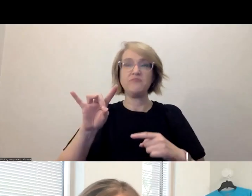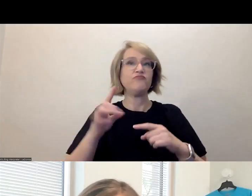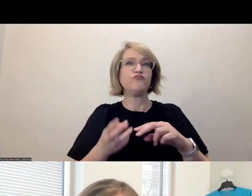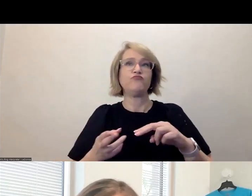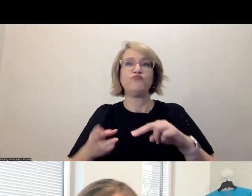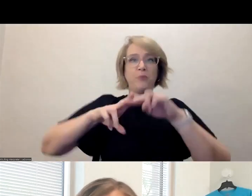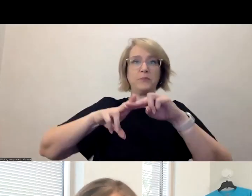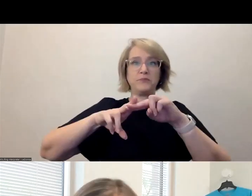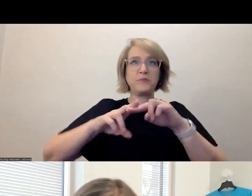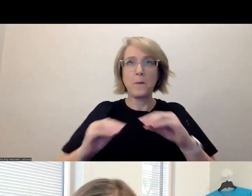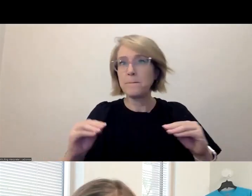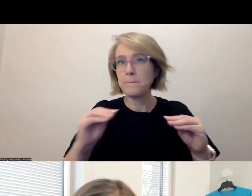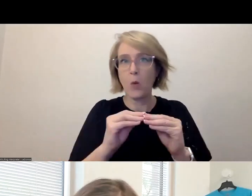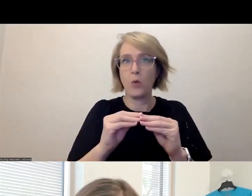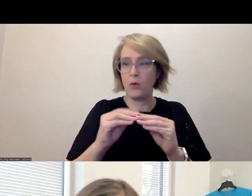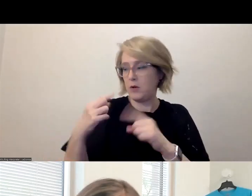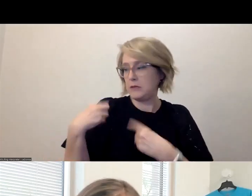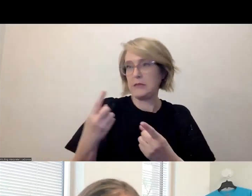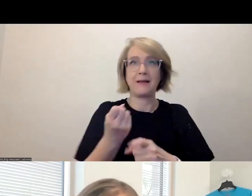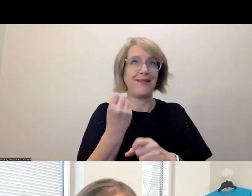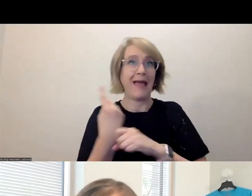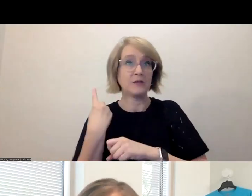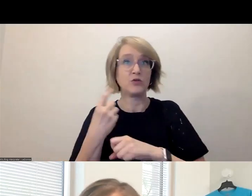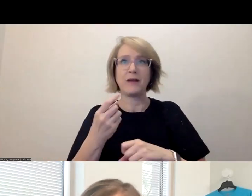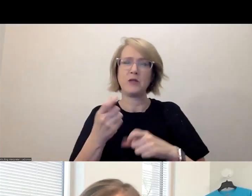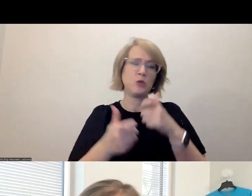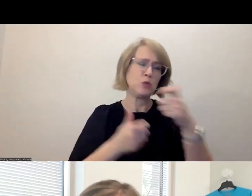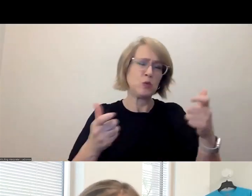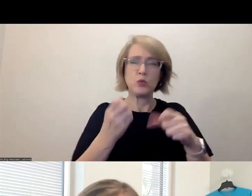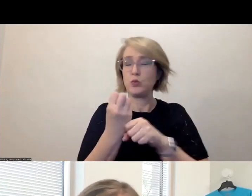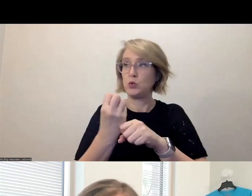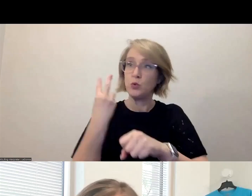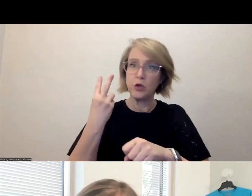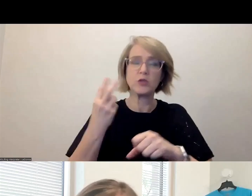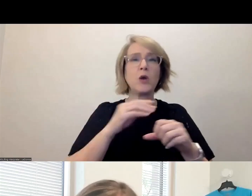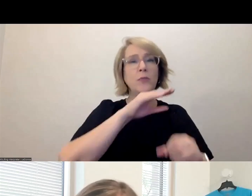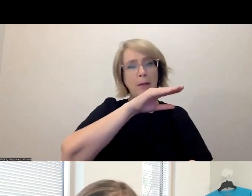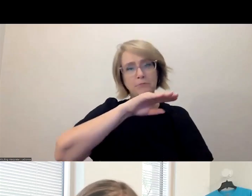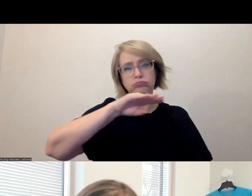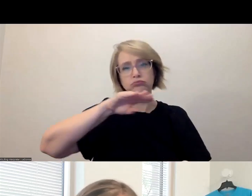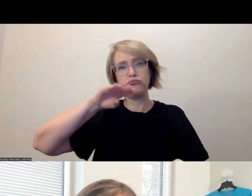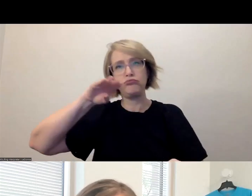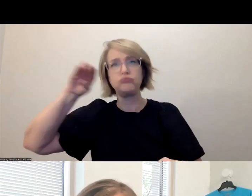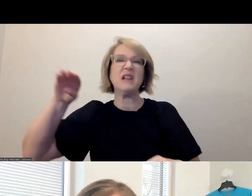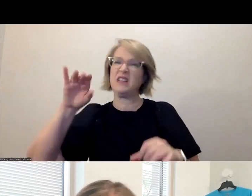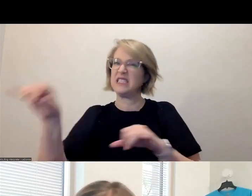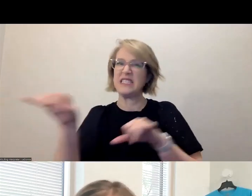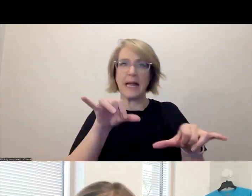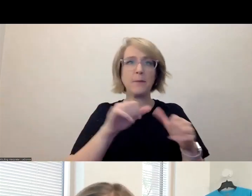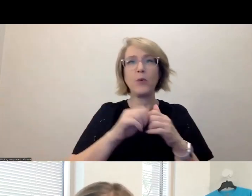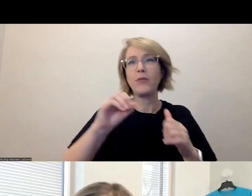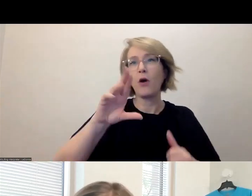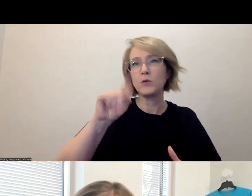and certainly a huge amount from 2 years ago. They're a little bit consistent with our October polling. I'll note